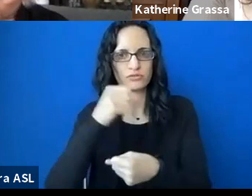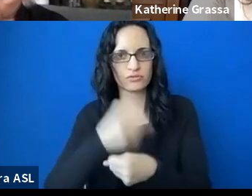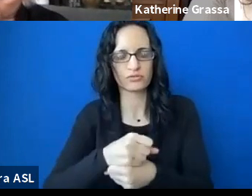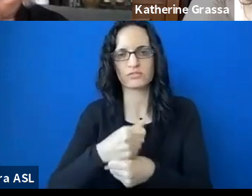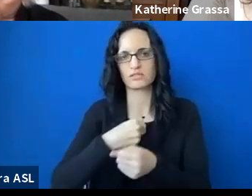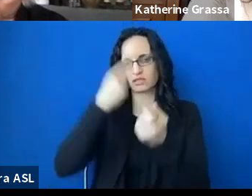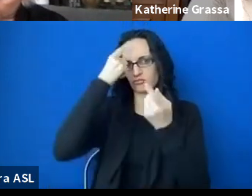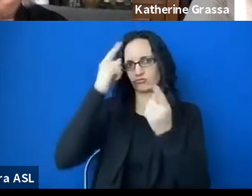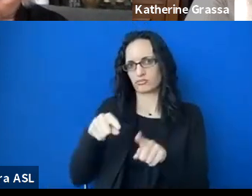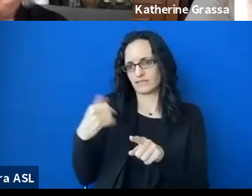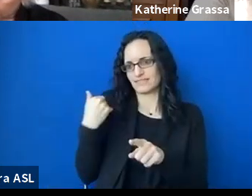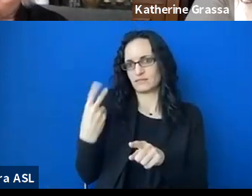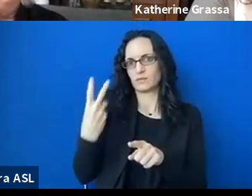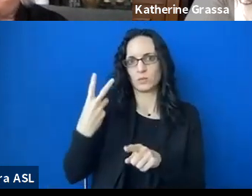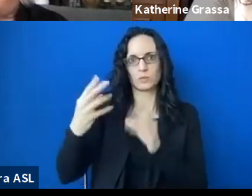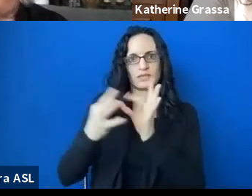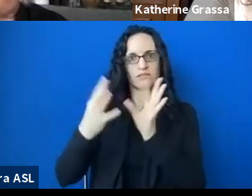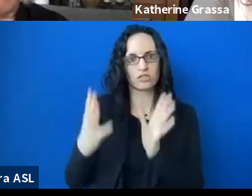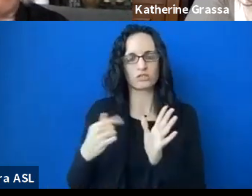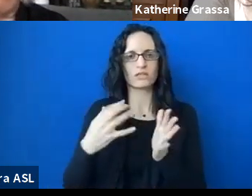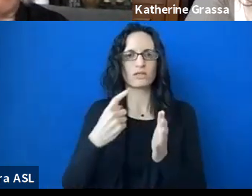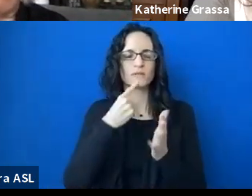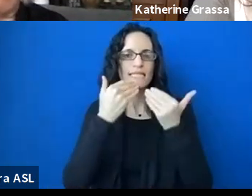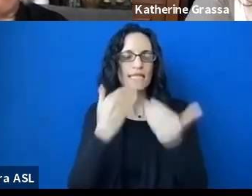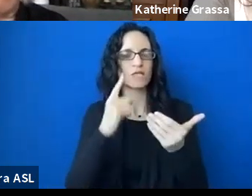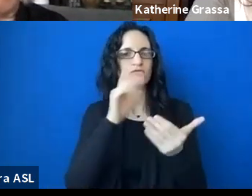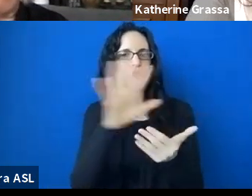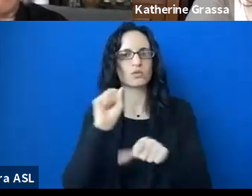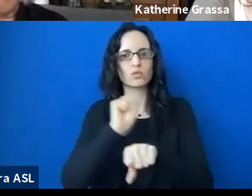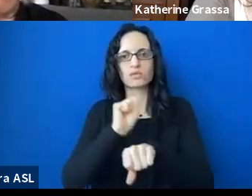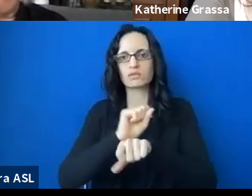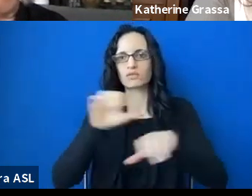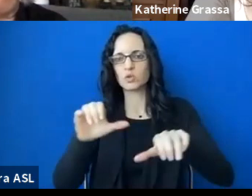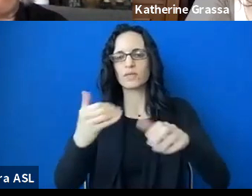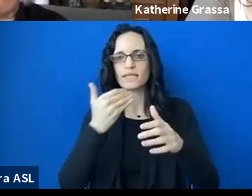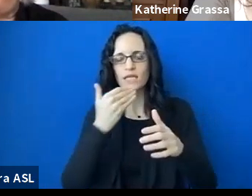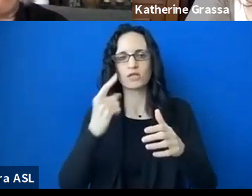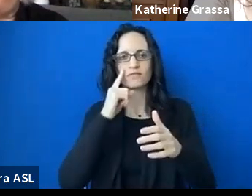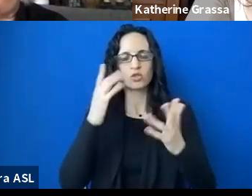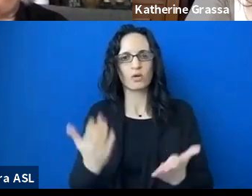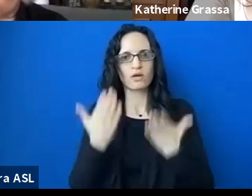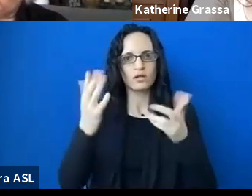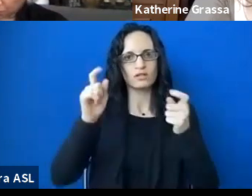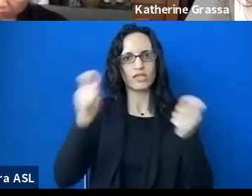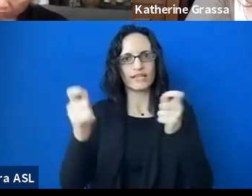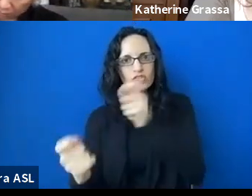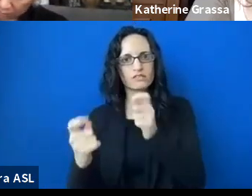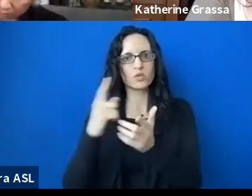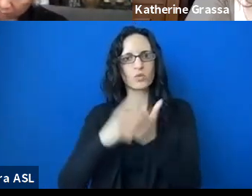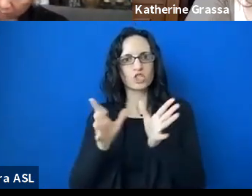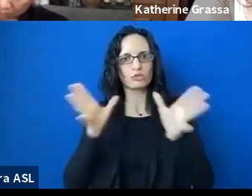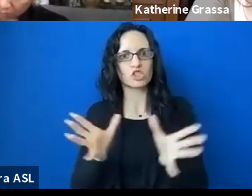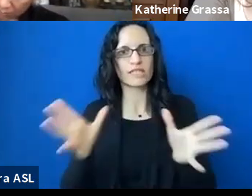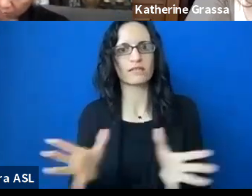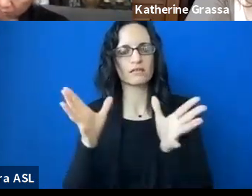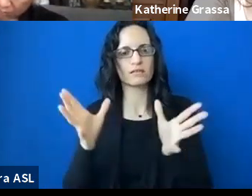two speakers. I mostly just want to say thank you for the work you're doing. Thank you for the reforms that you are pushing in what has been a